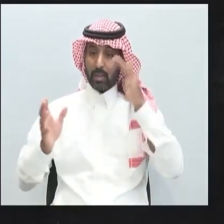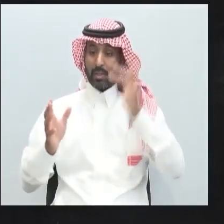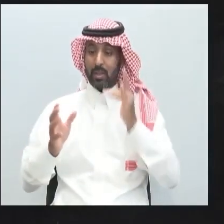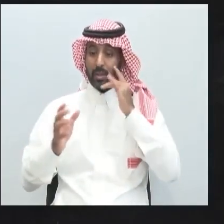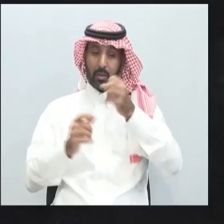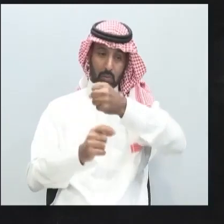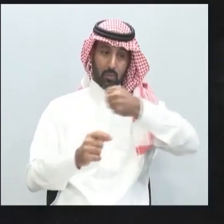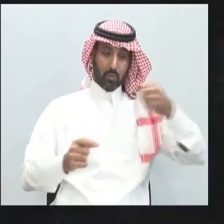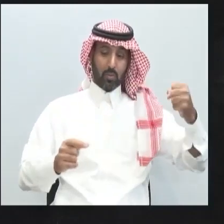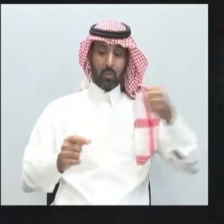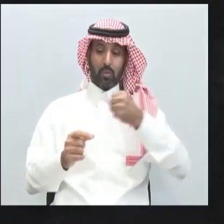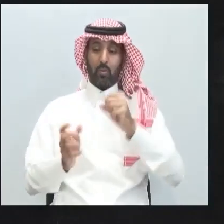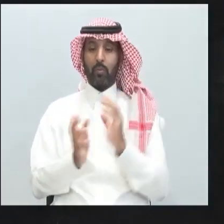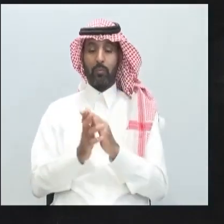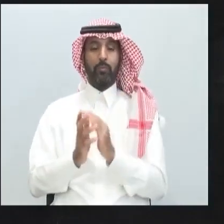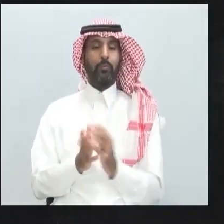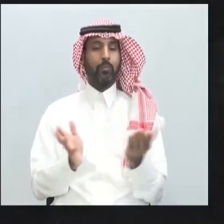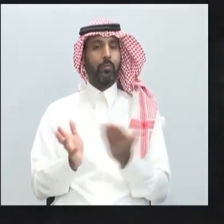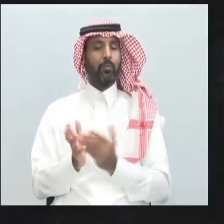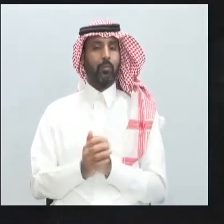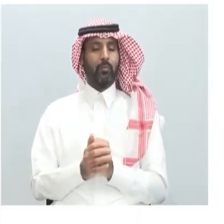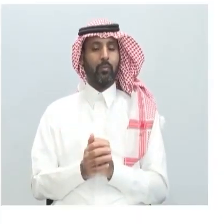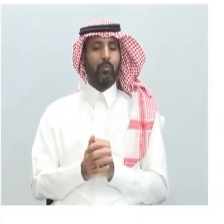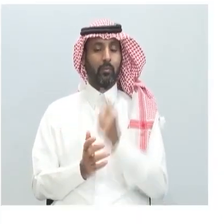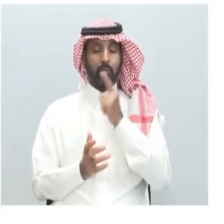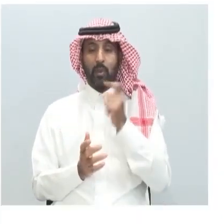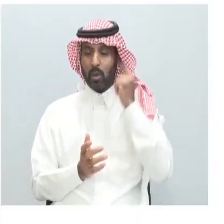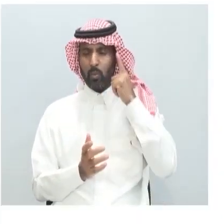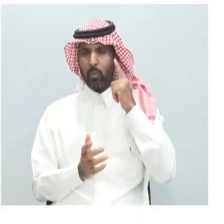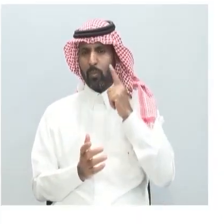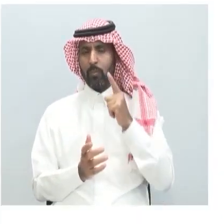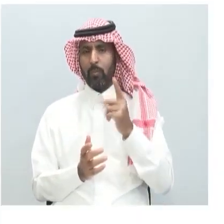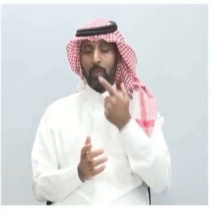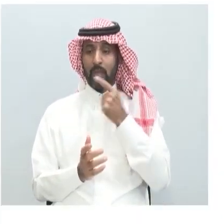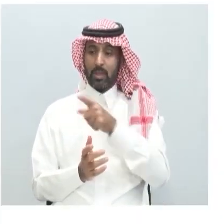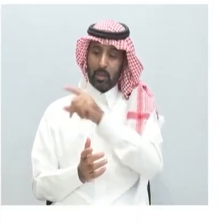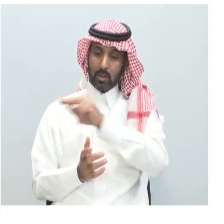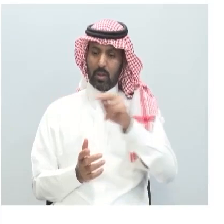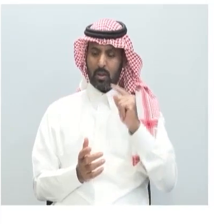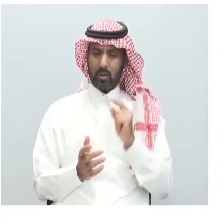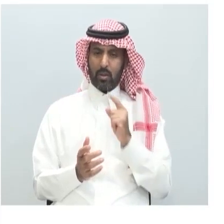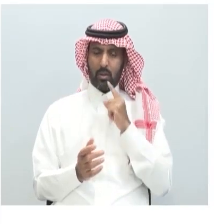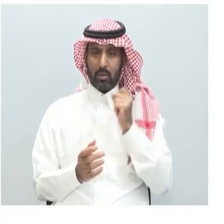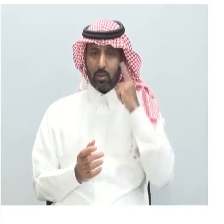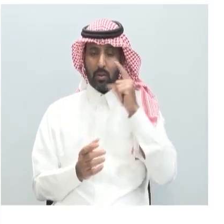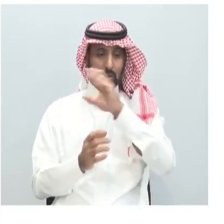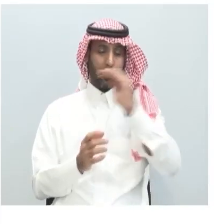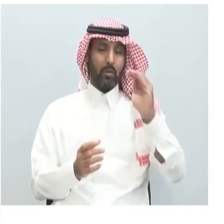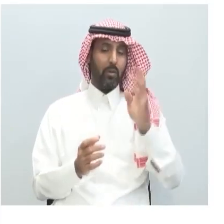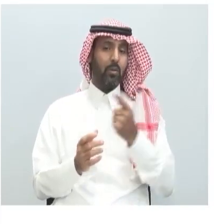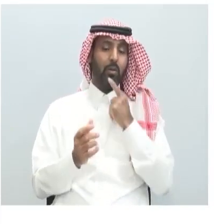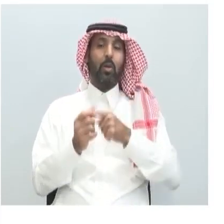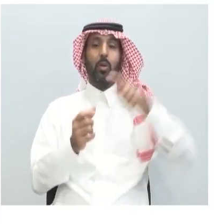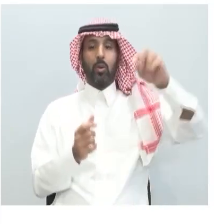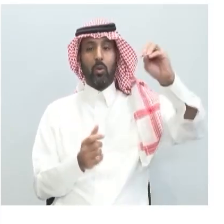door for your classroom, and so on. So try to come for some examples, try to come up with sentences. Use